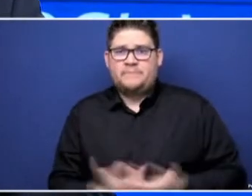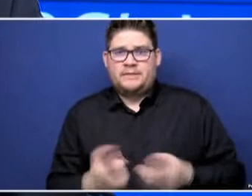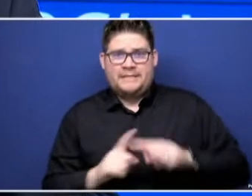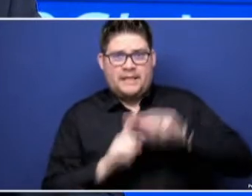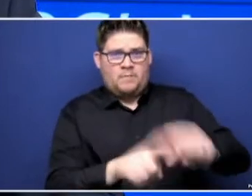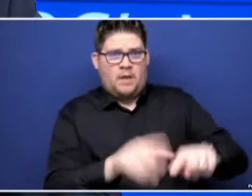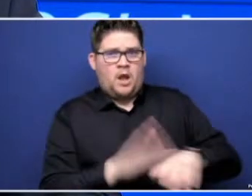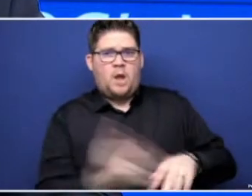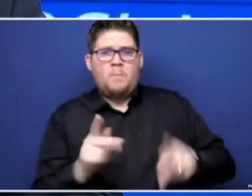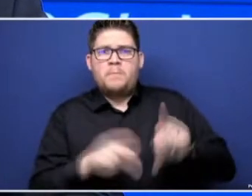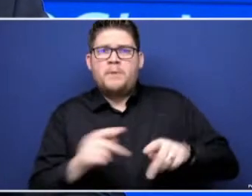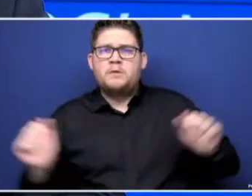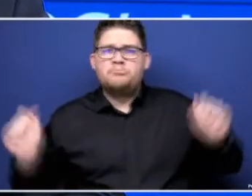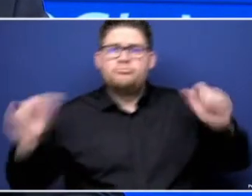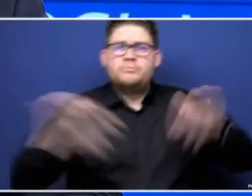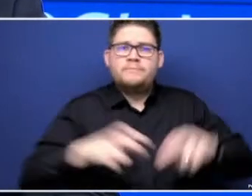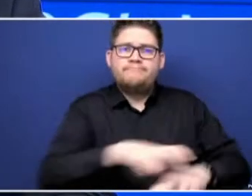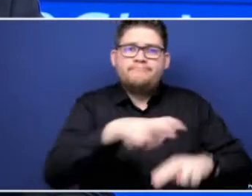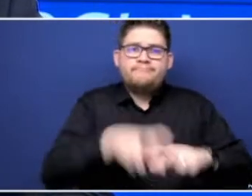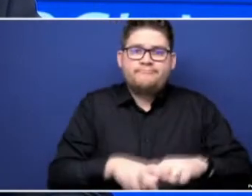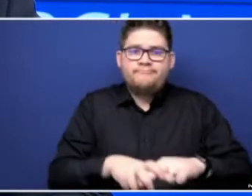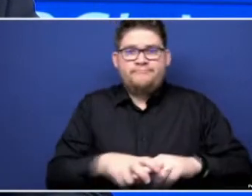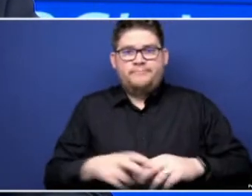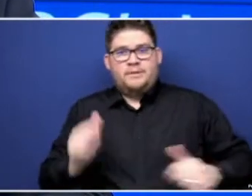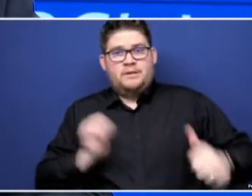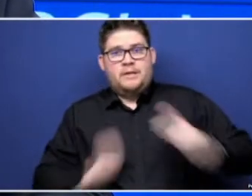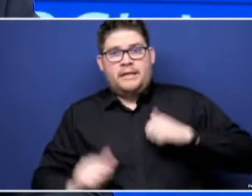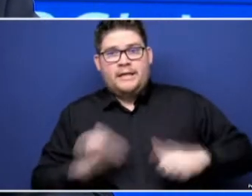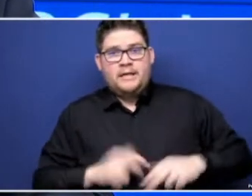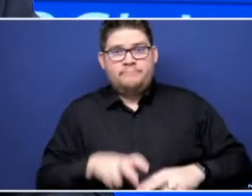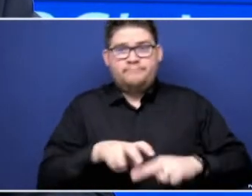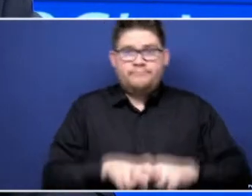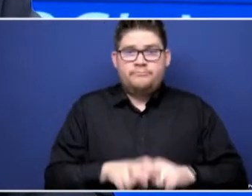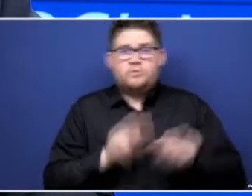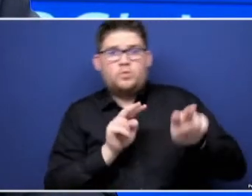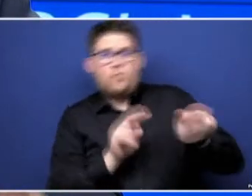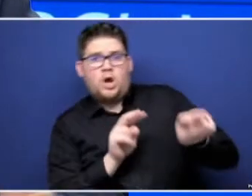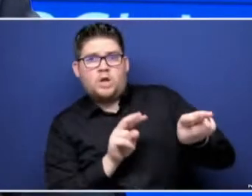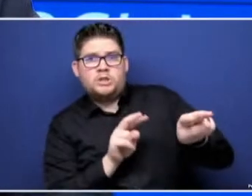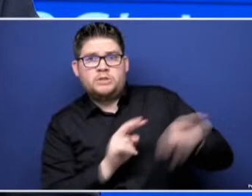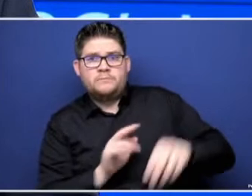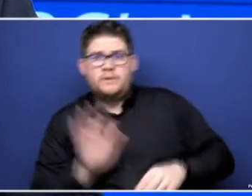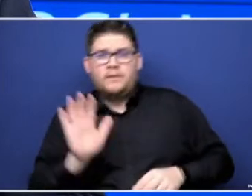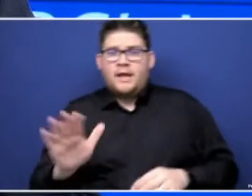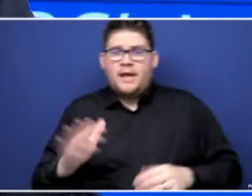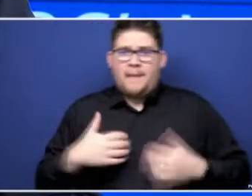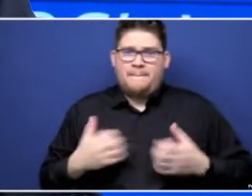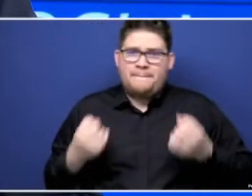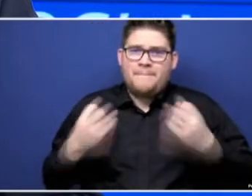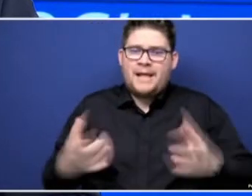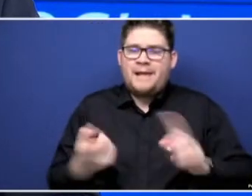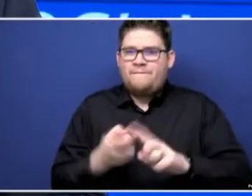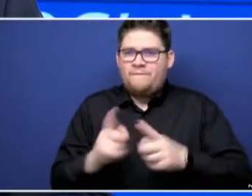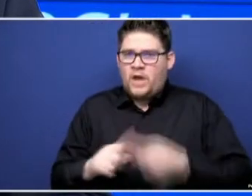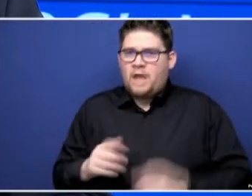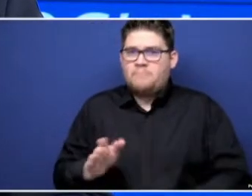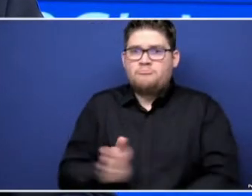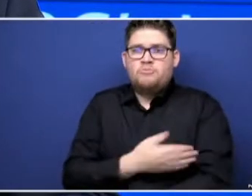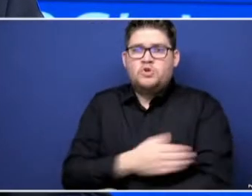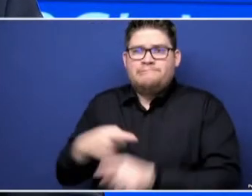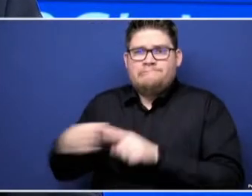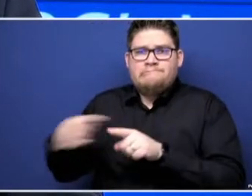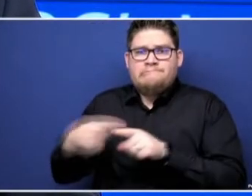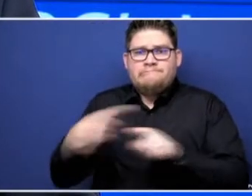then I'll pass you on to Dr. Ballem for the issues around the other points that you asked about.